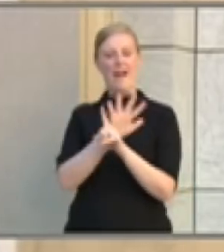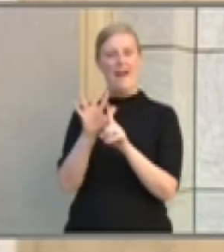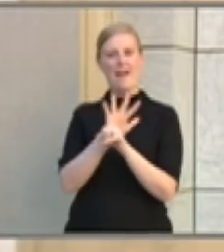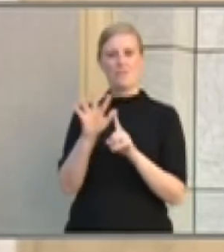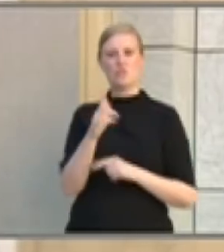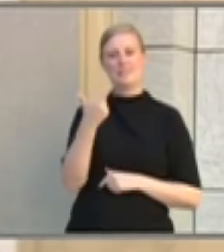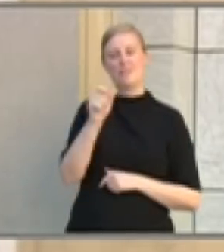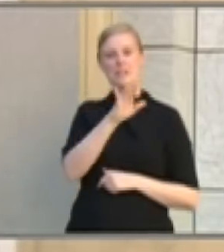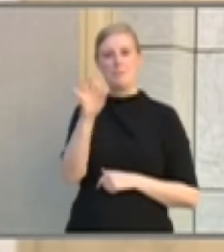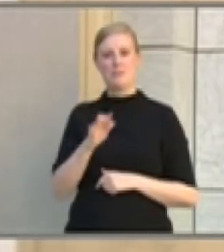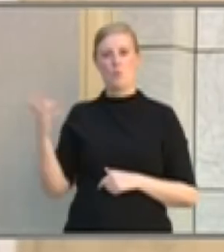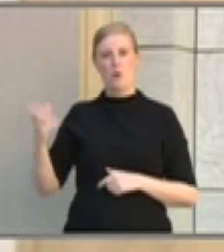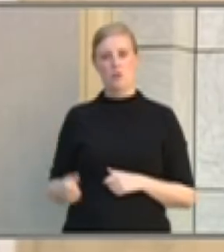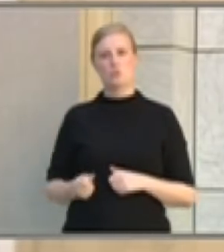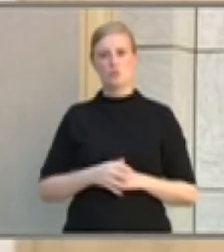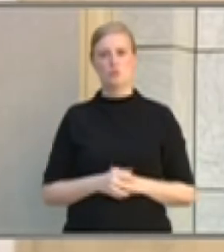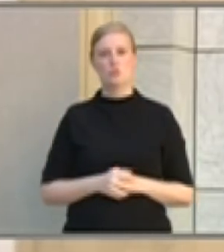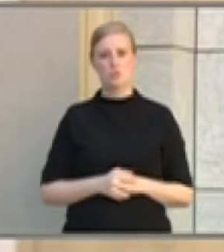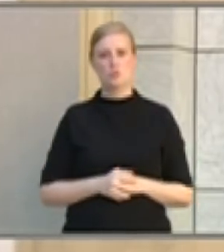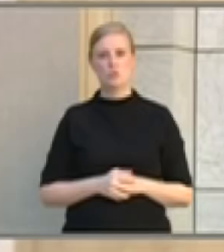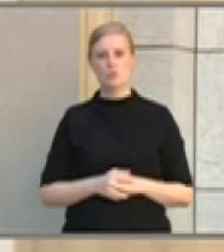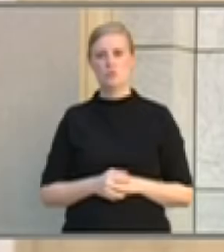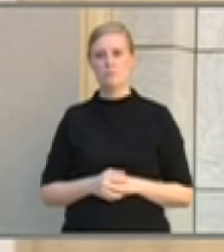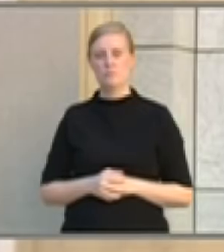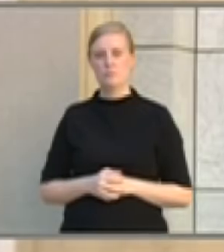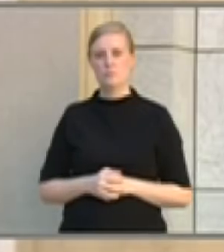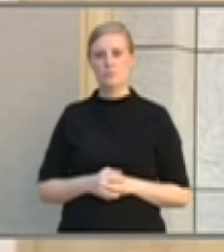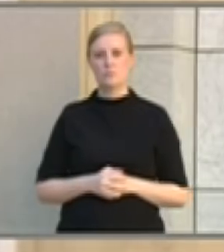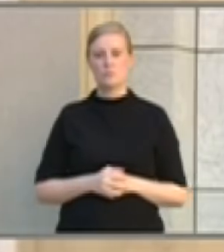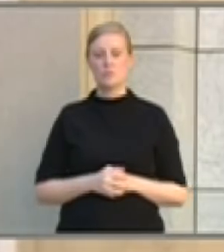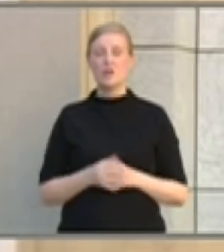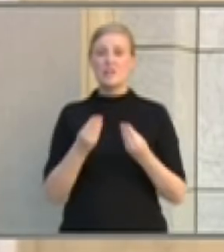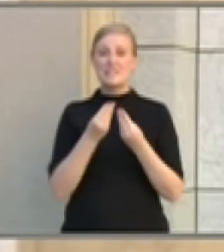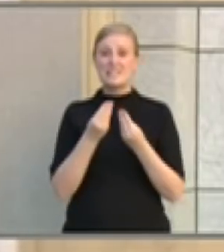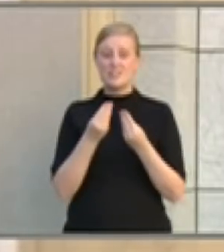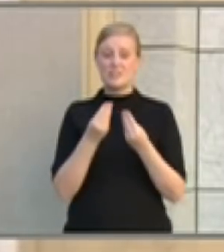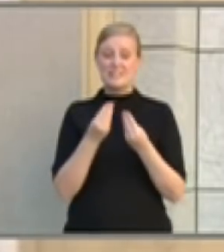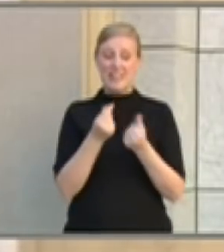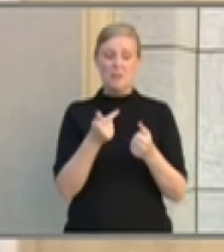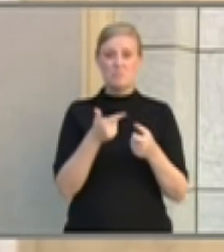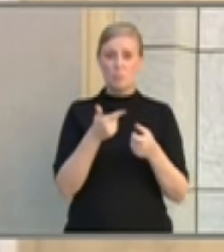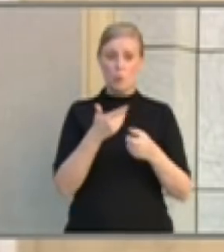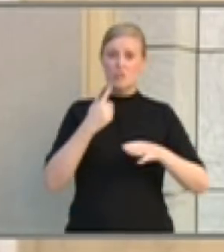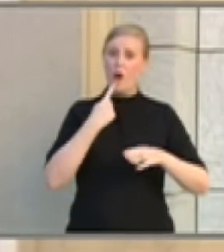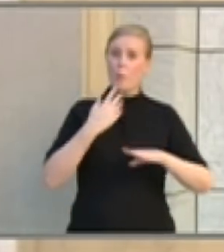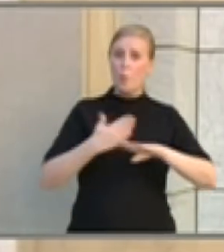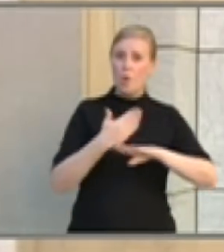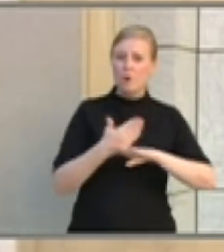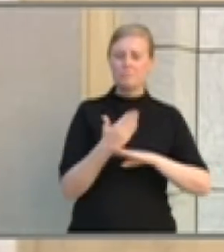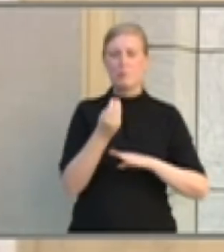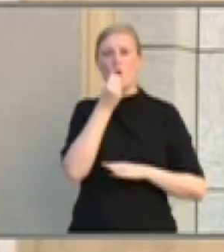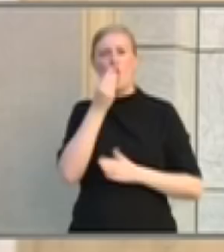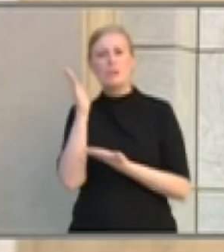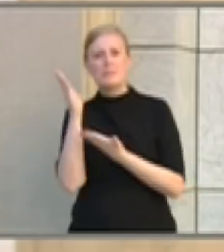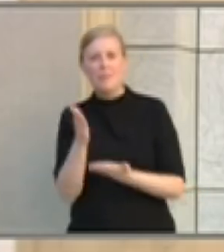about 100% of the median wage in those sectors most heavily impacted by the